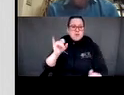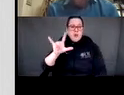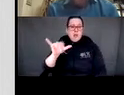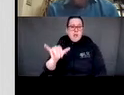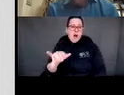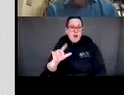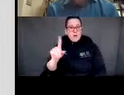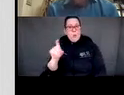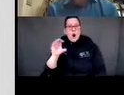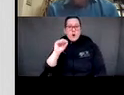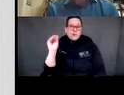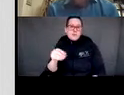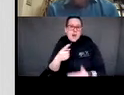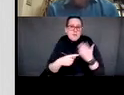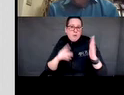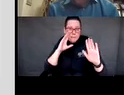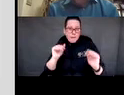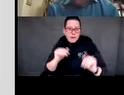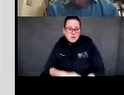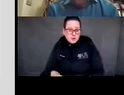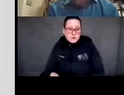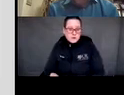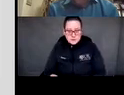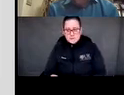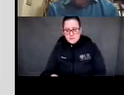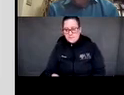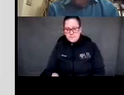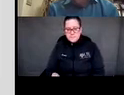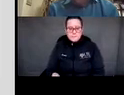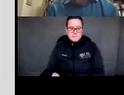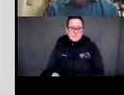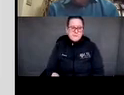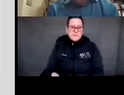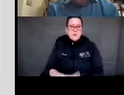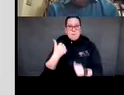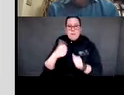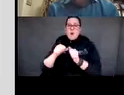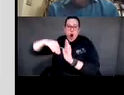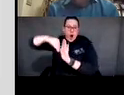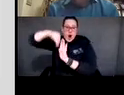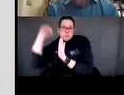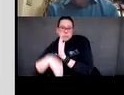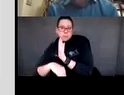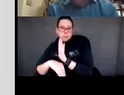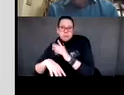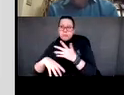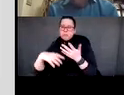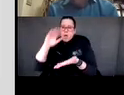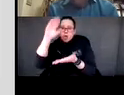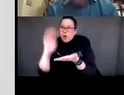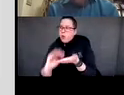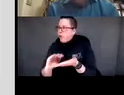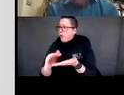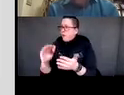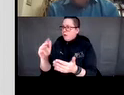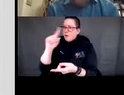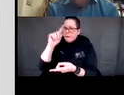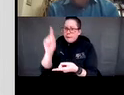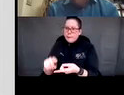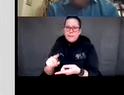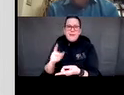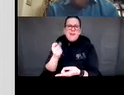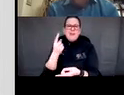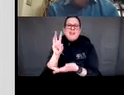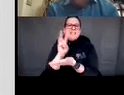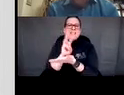frame. So we got that, we had that big hit. Almost $200 million of that hit was really a 6-week period from